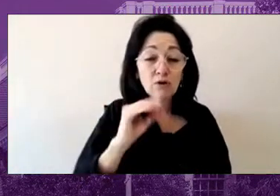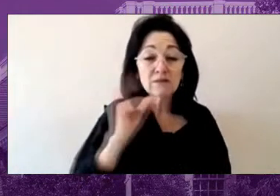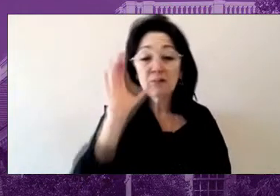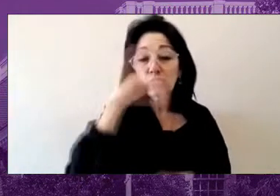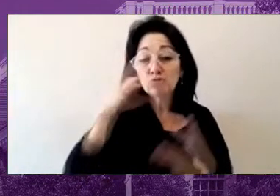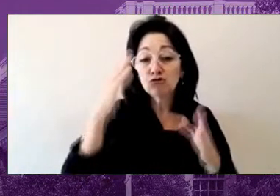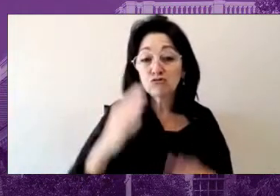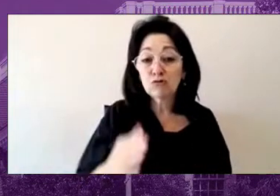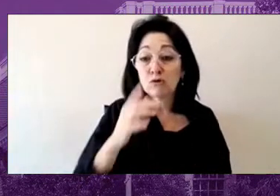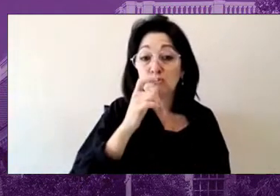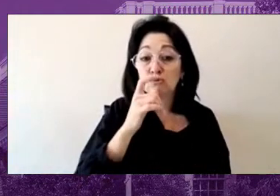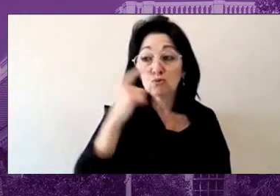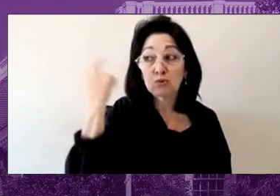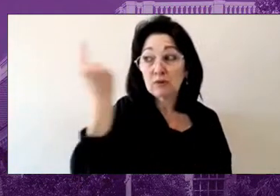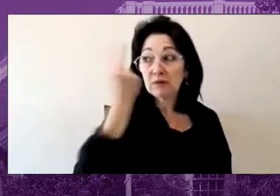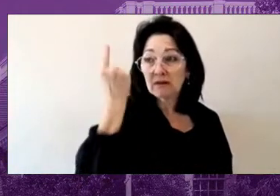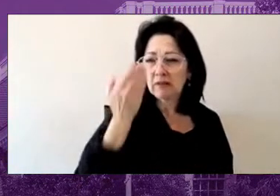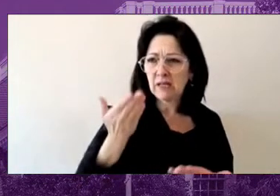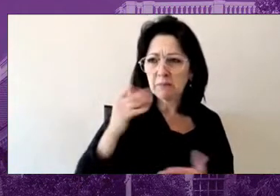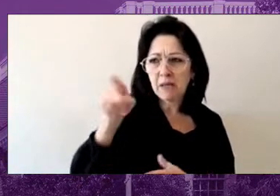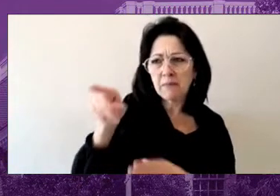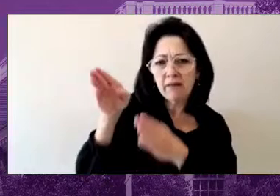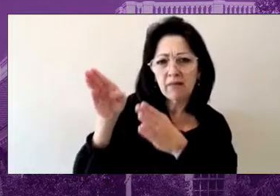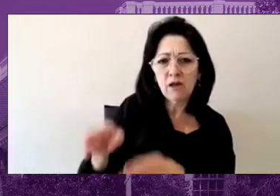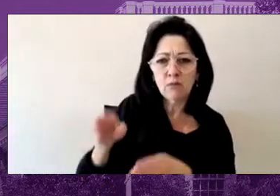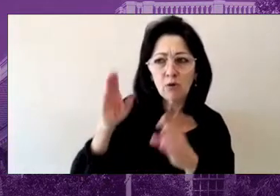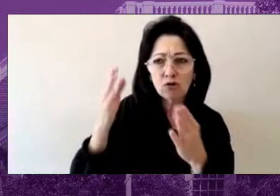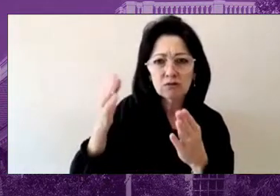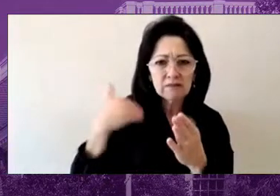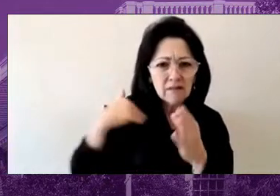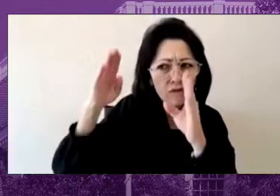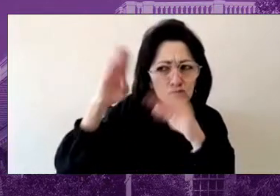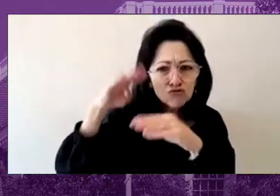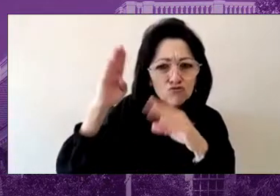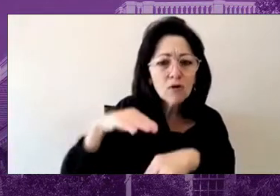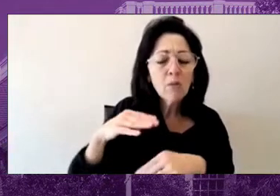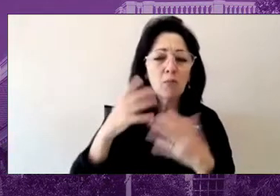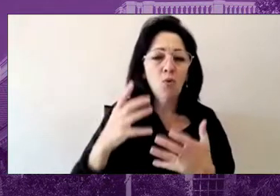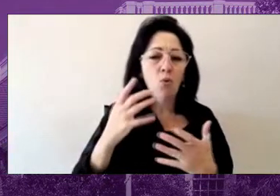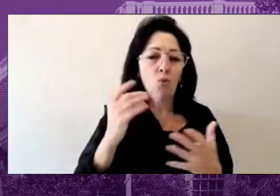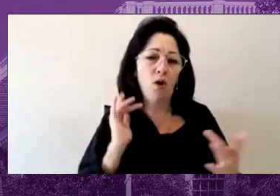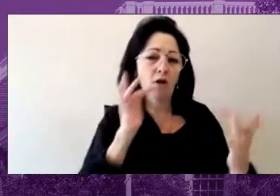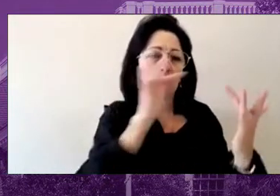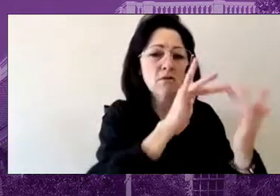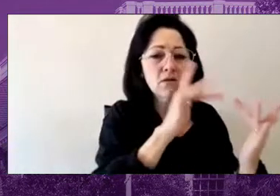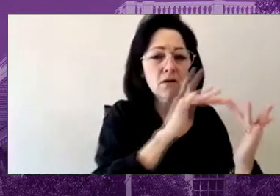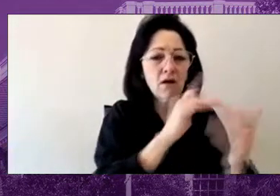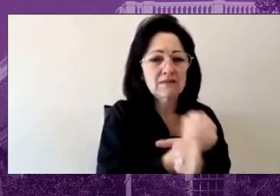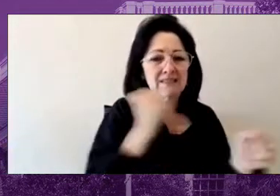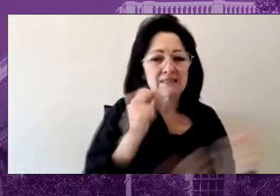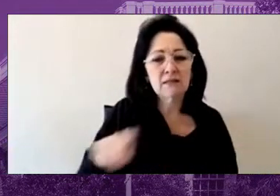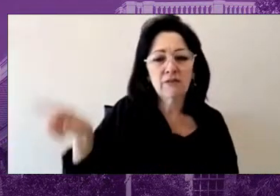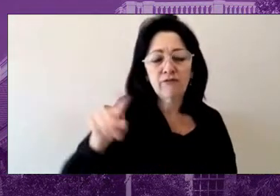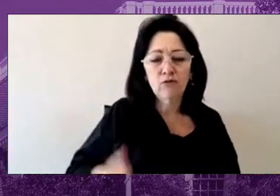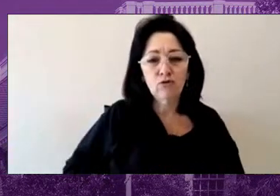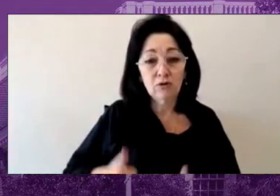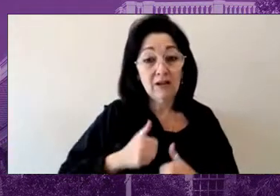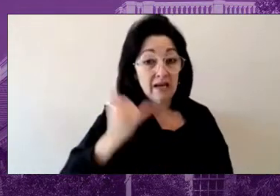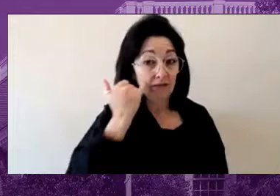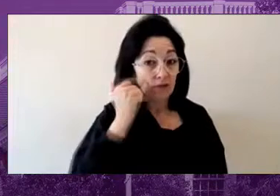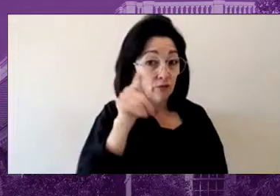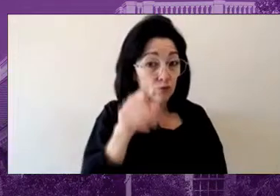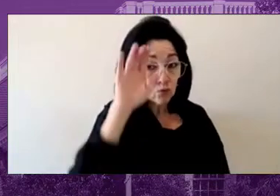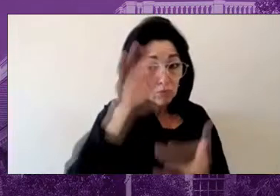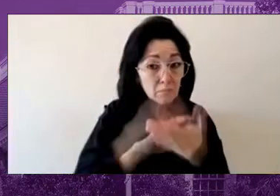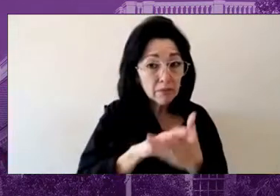might be in trouble and could make the call that saves a life. If you believe you or someone else is in